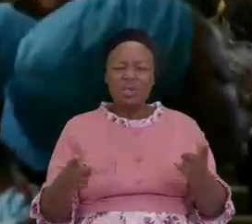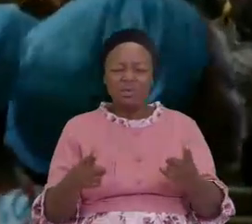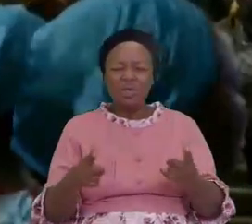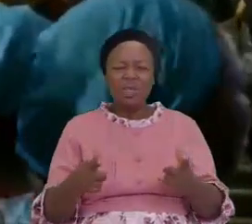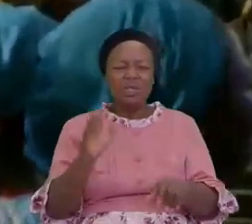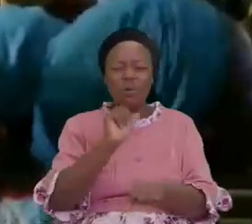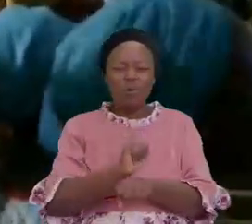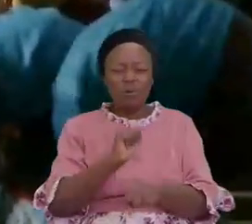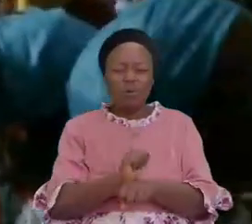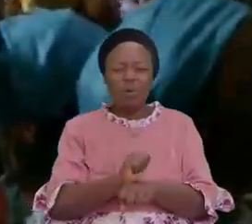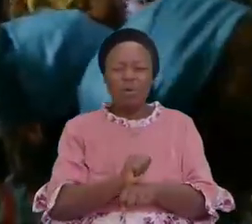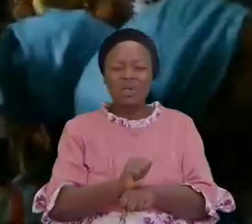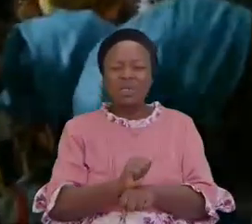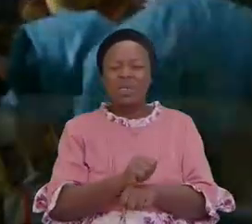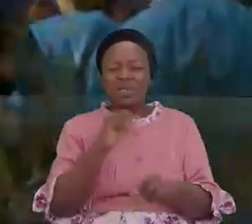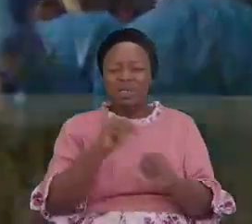the extraordinary.